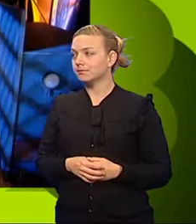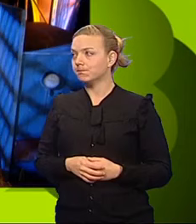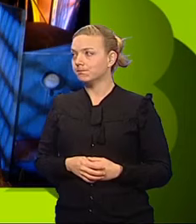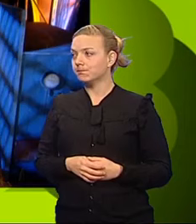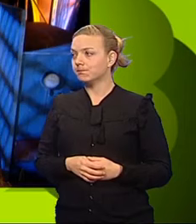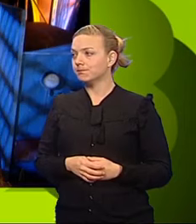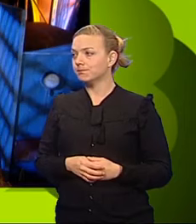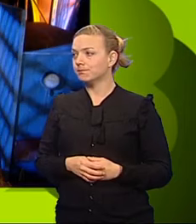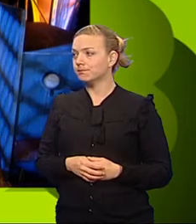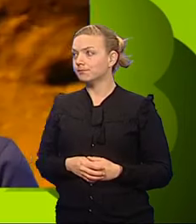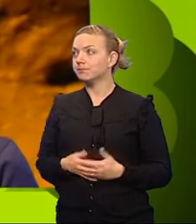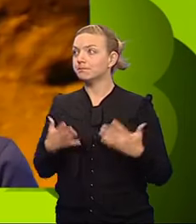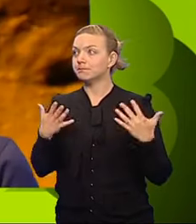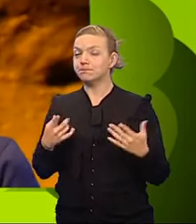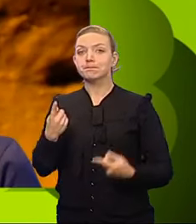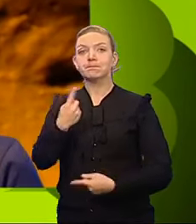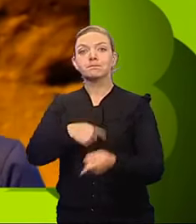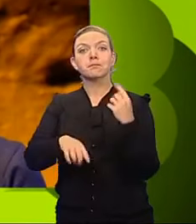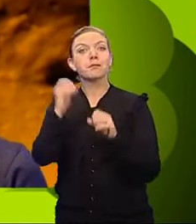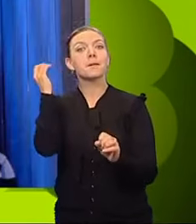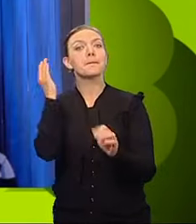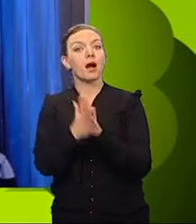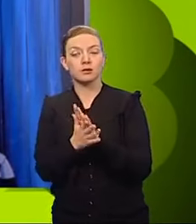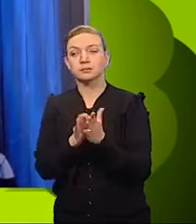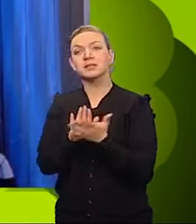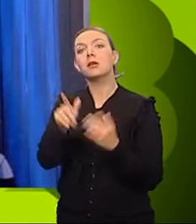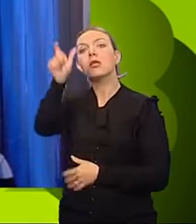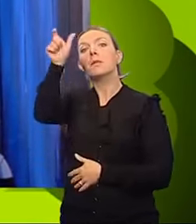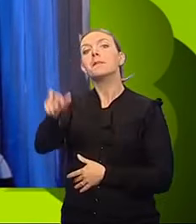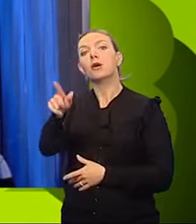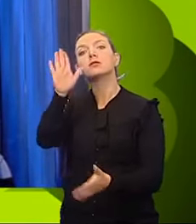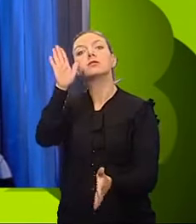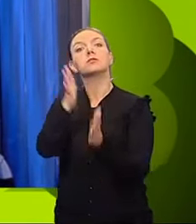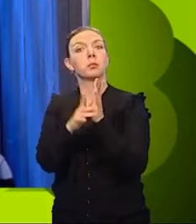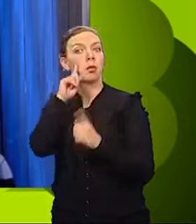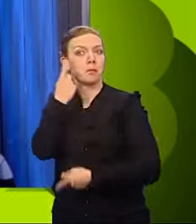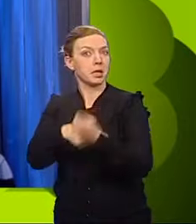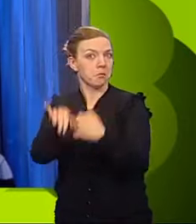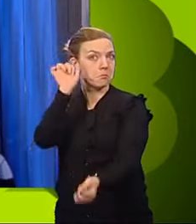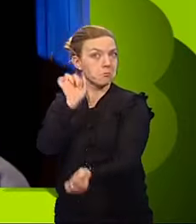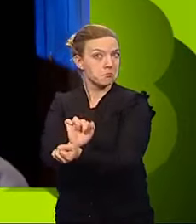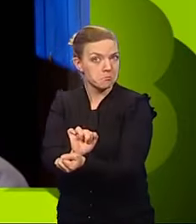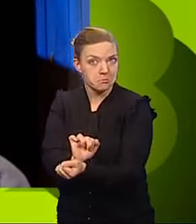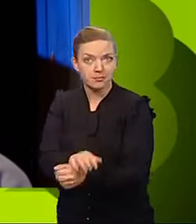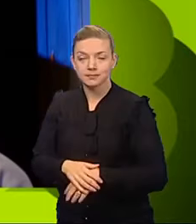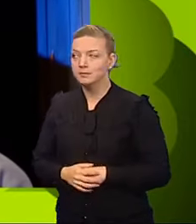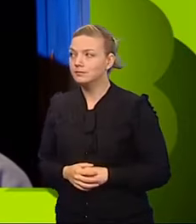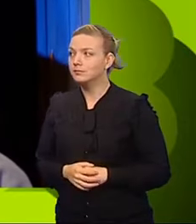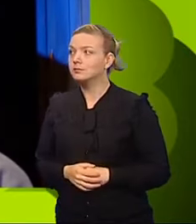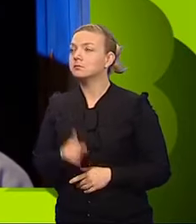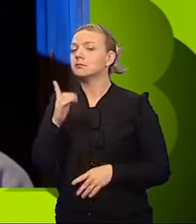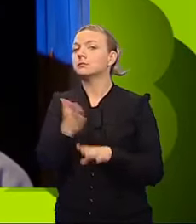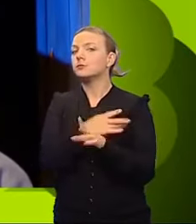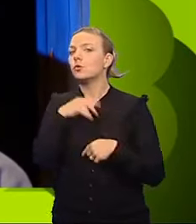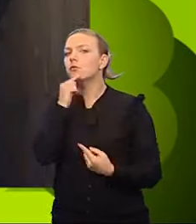You have passed. Therefore, the saboteur is automatically locked in the room. But before I reveal the